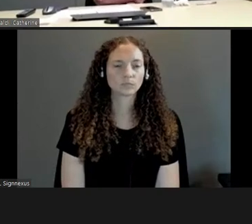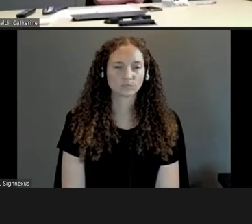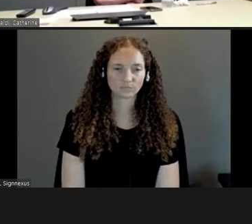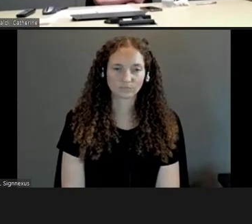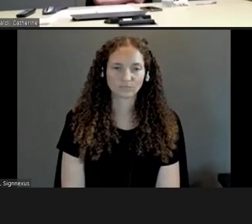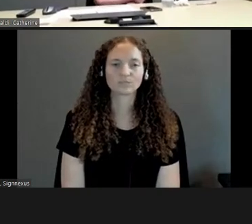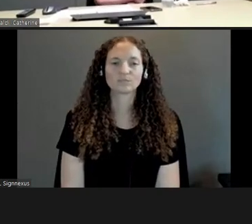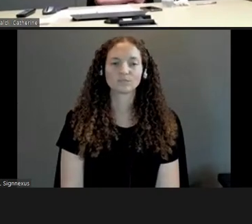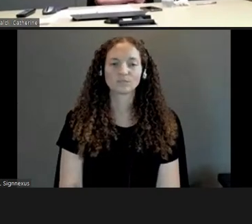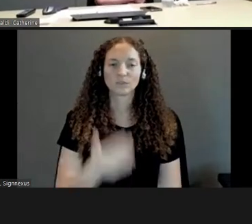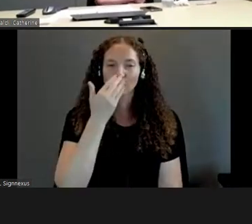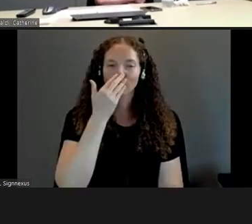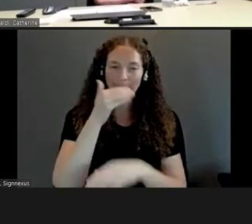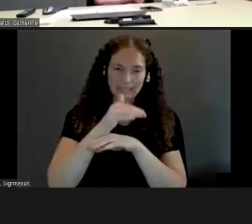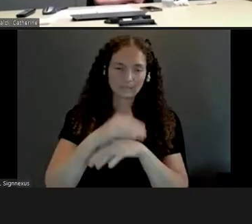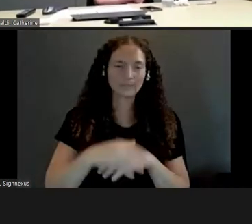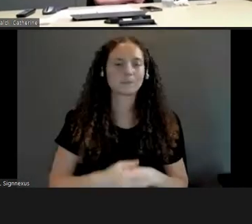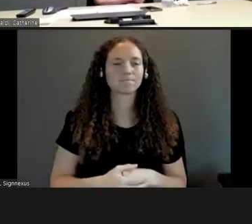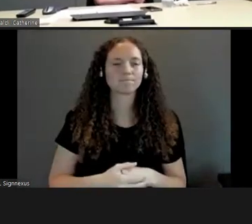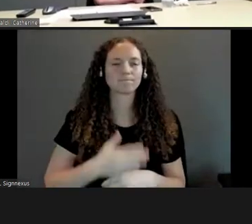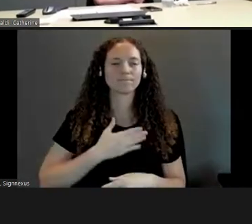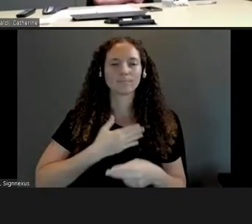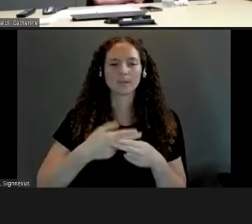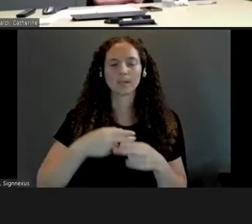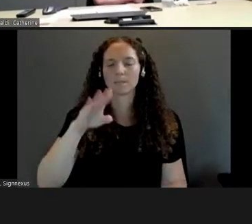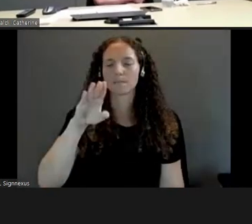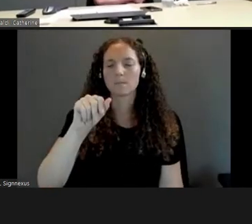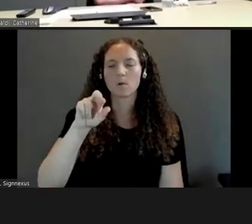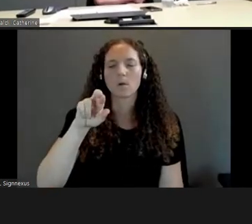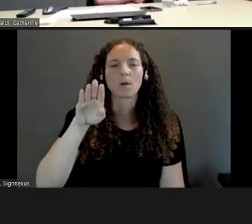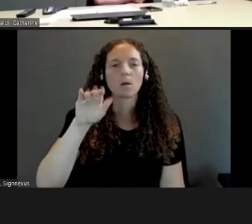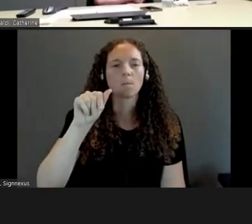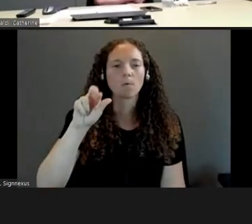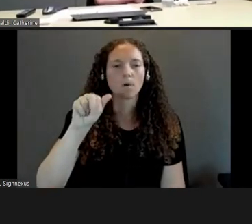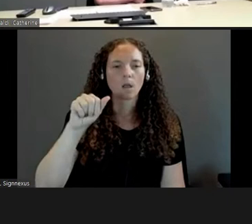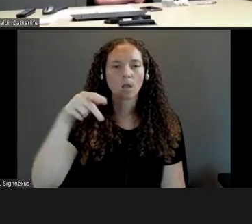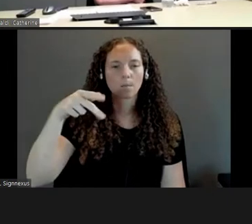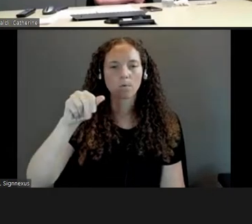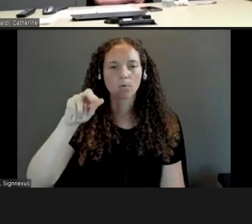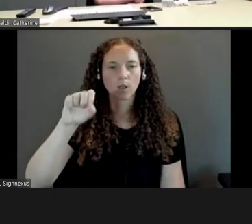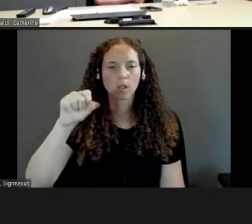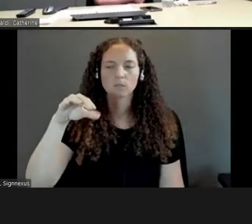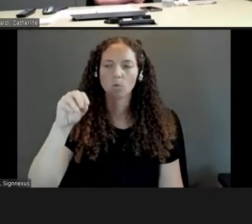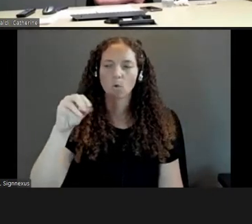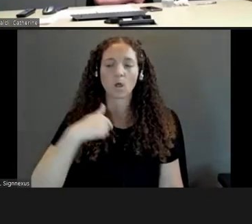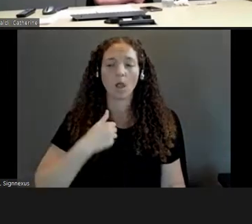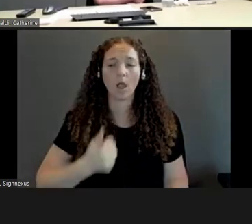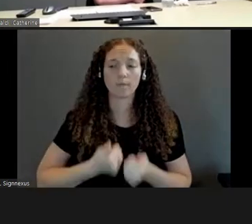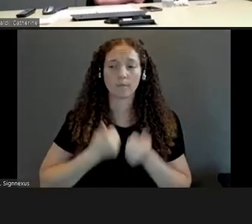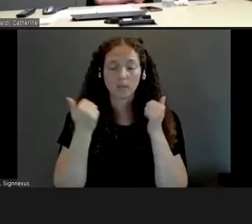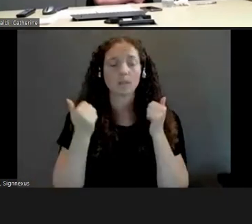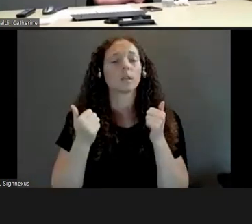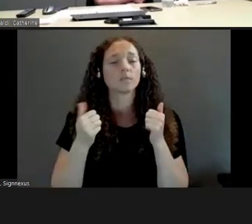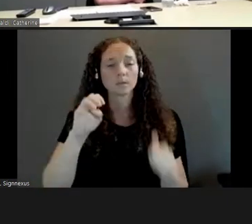Good evening. My name is Barbara Perasco. I've been a resident of Manhasset since 1983.